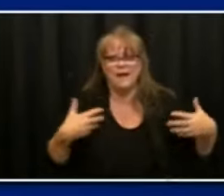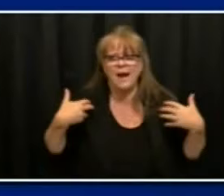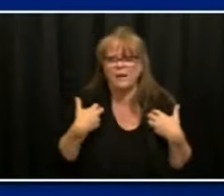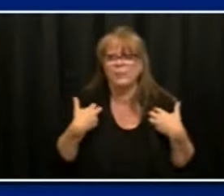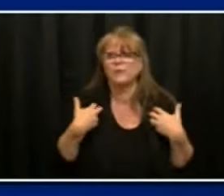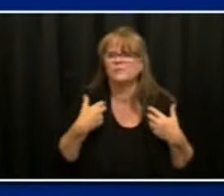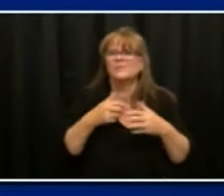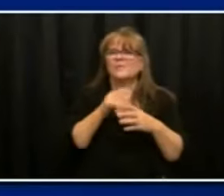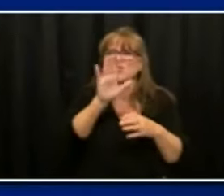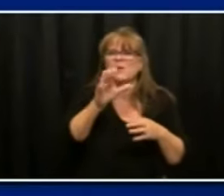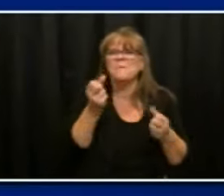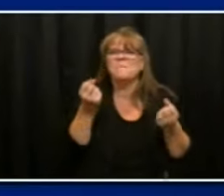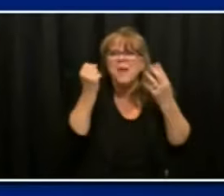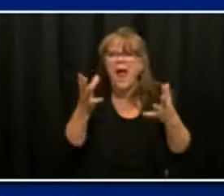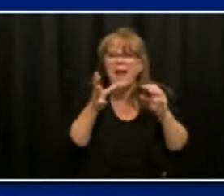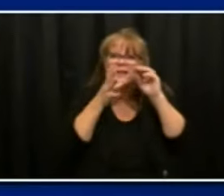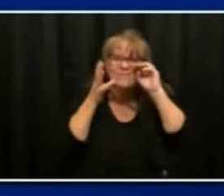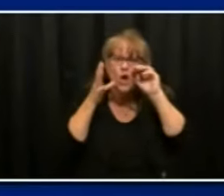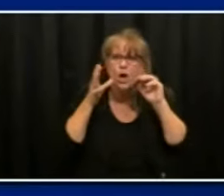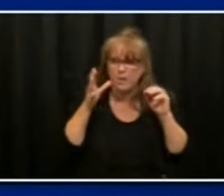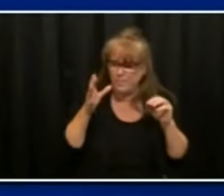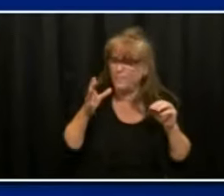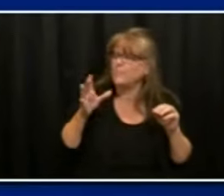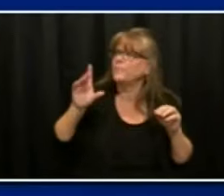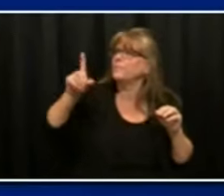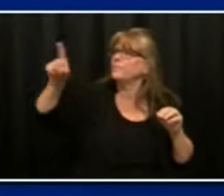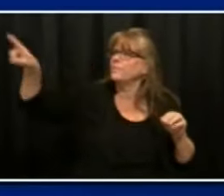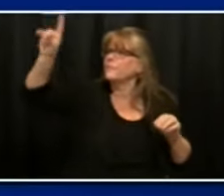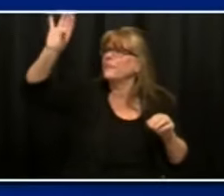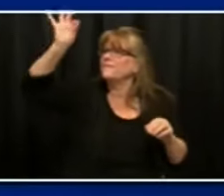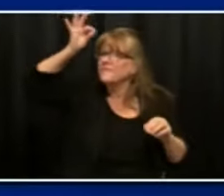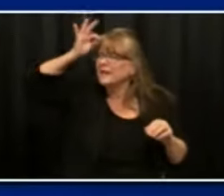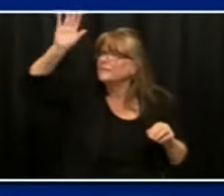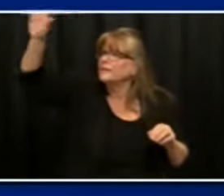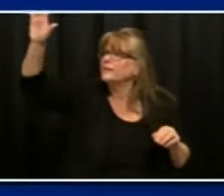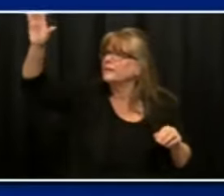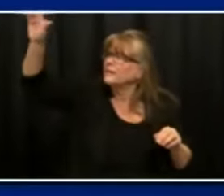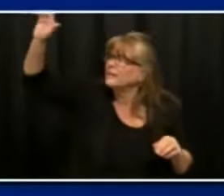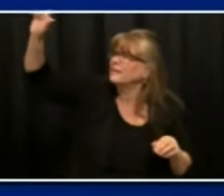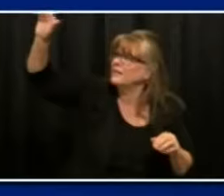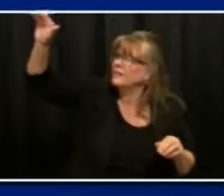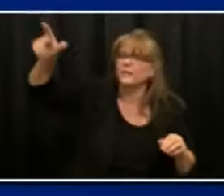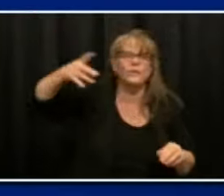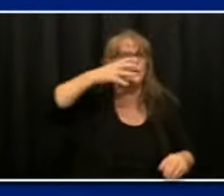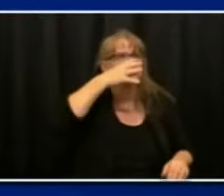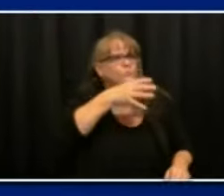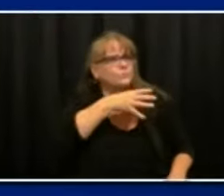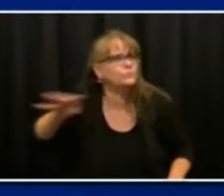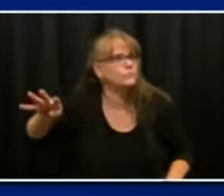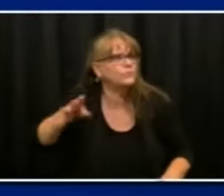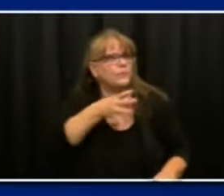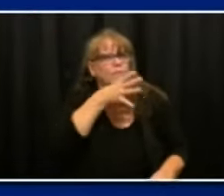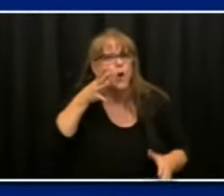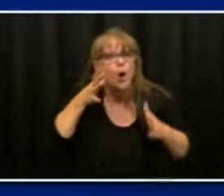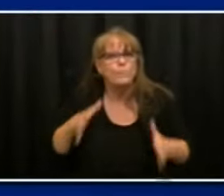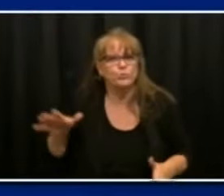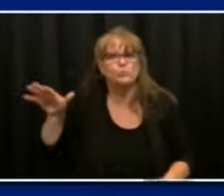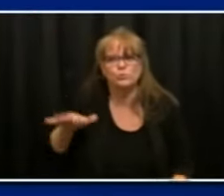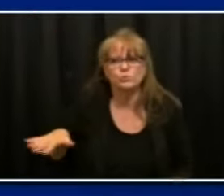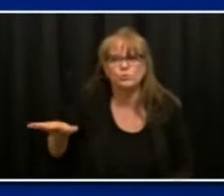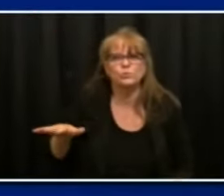reaching producers of different scales, and investing in local and regional processing and food distribution networks, which is much